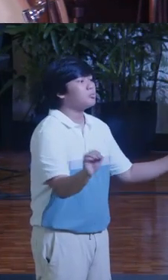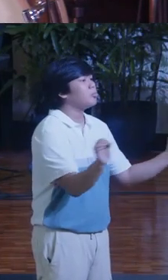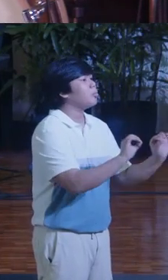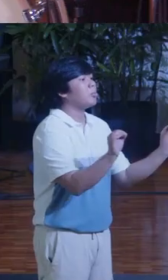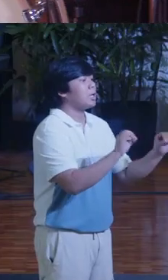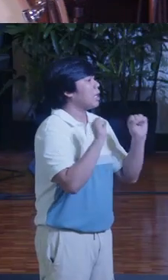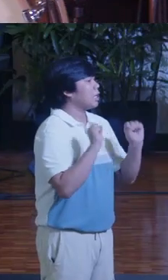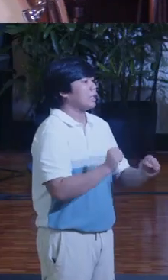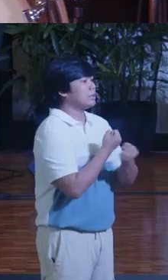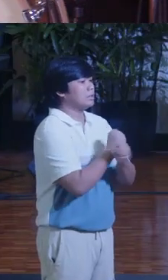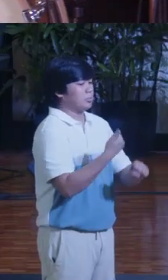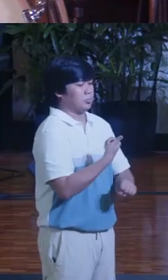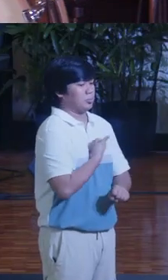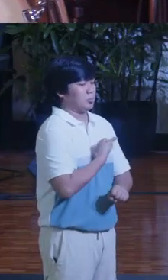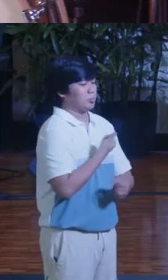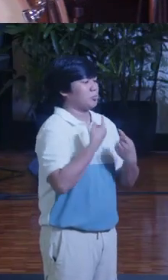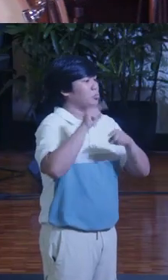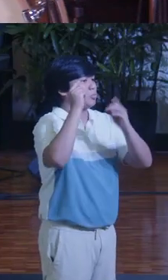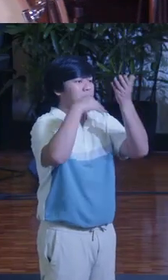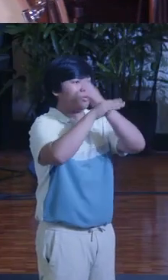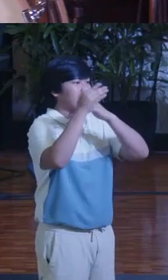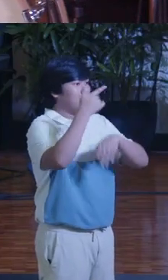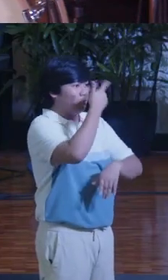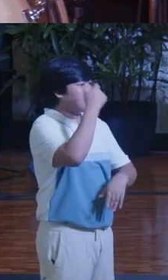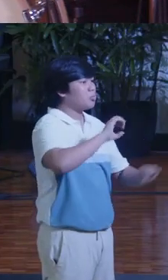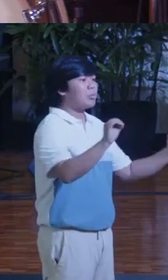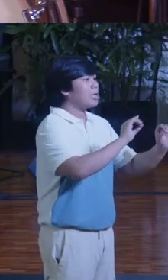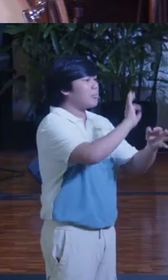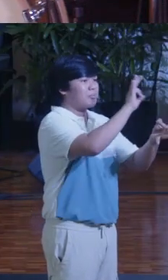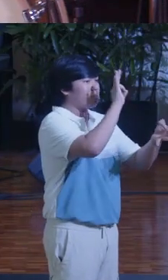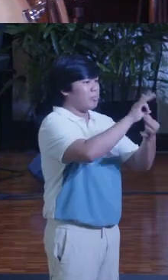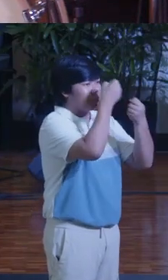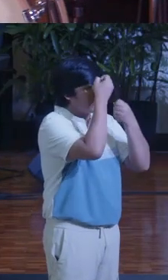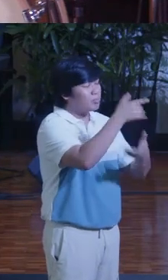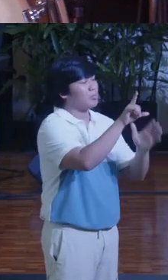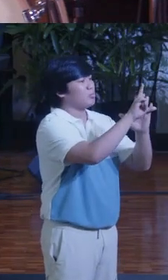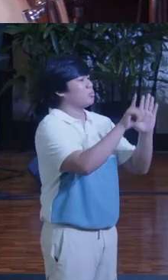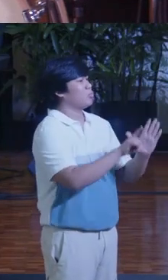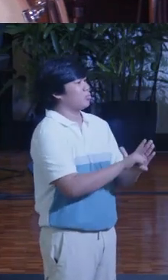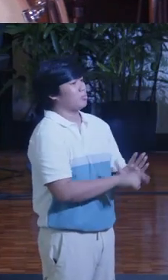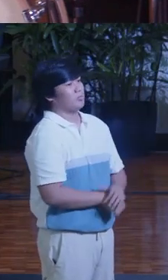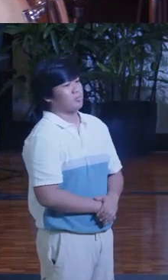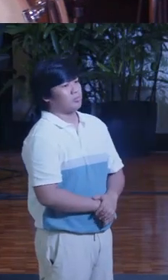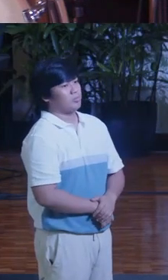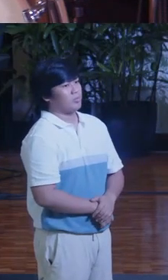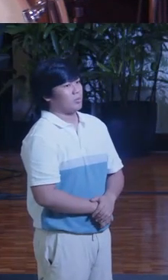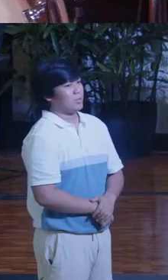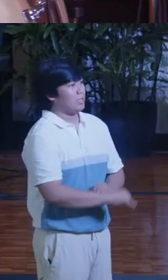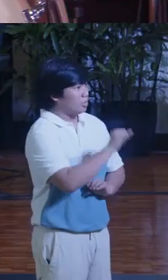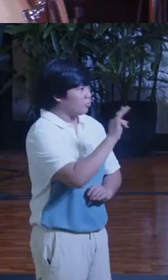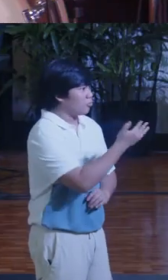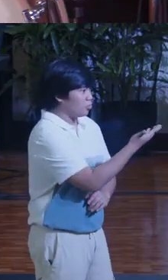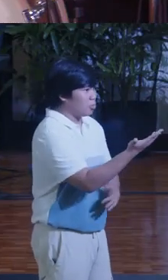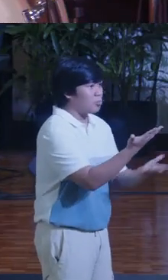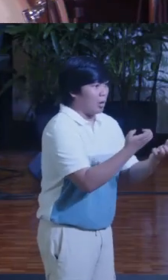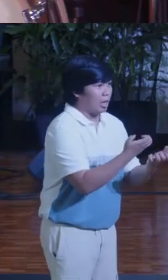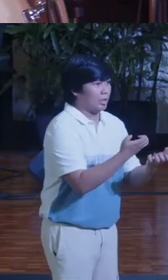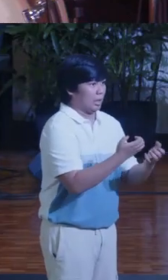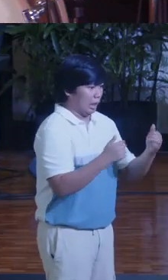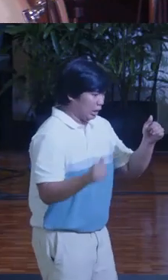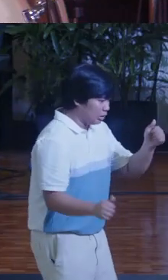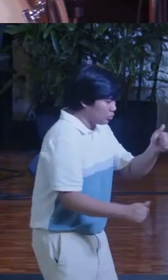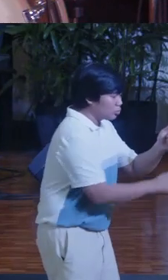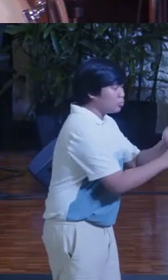So malinaw sa mga Galatians na yung illustration na yon ay tungkol sa slavery under the law. Na sinabi